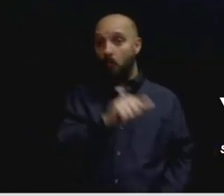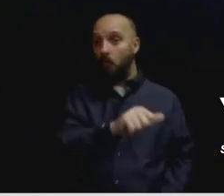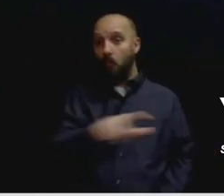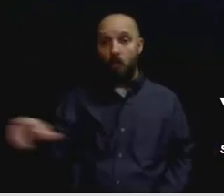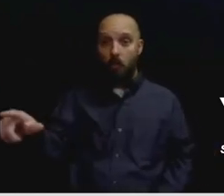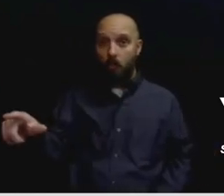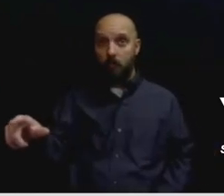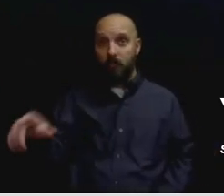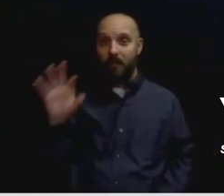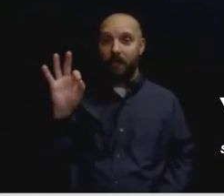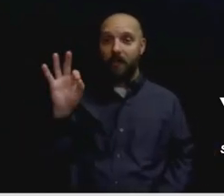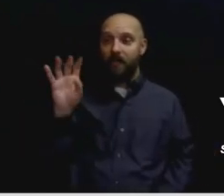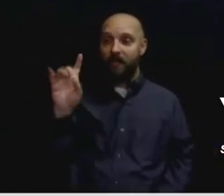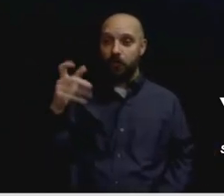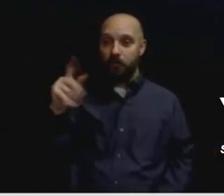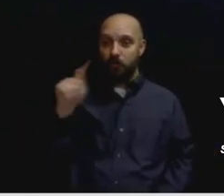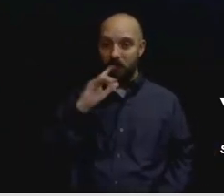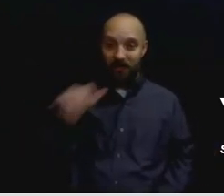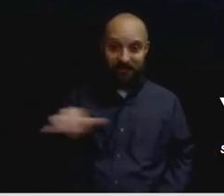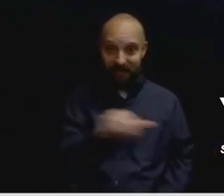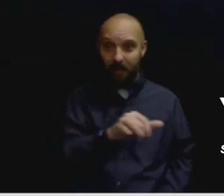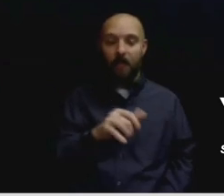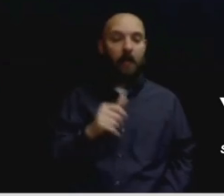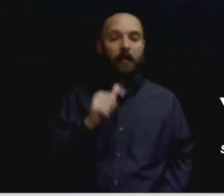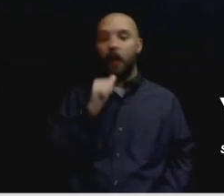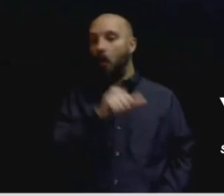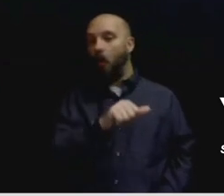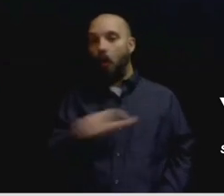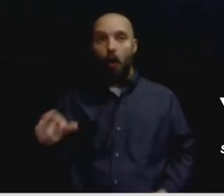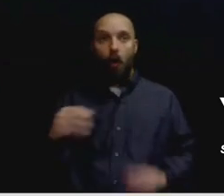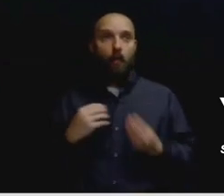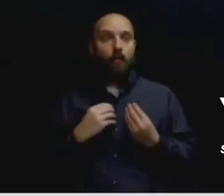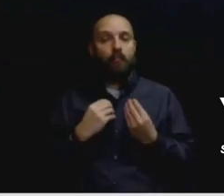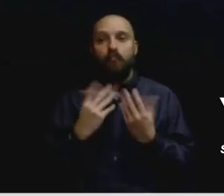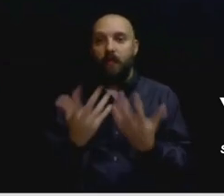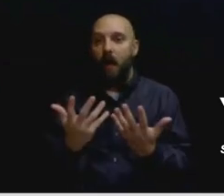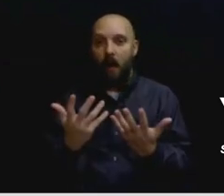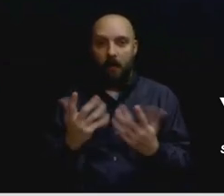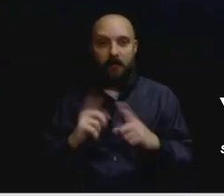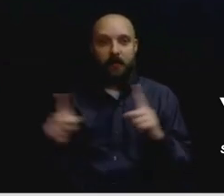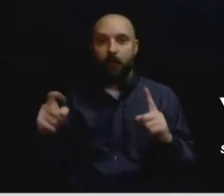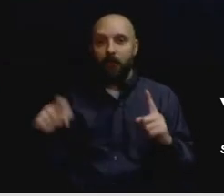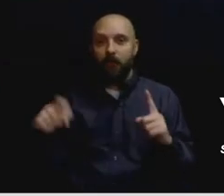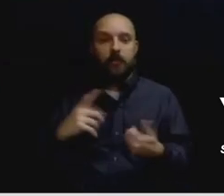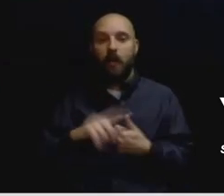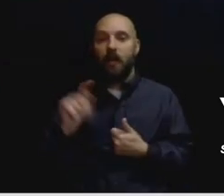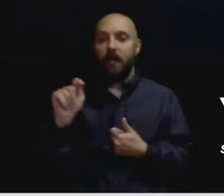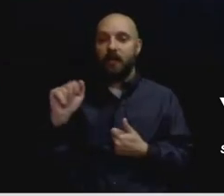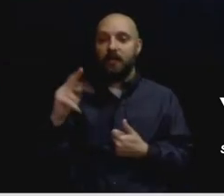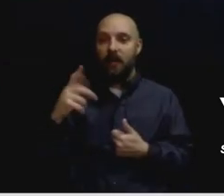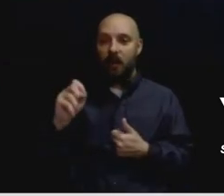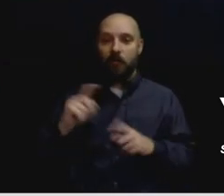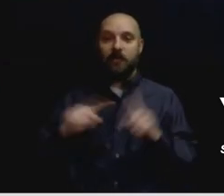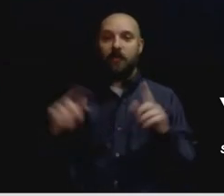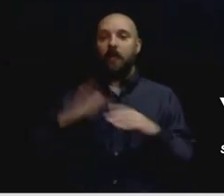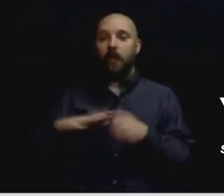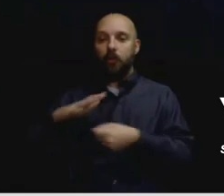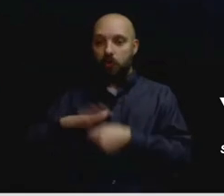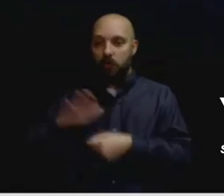fidgets are the same or even meet the same needs. A tangle is way different than a stress ball,